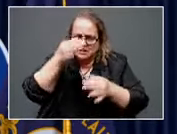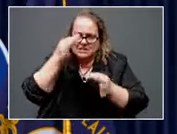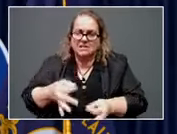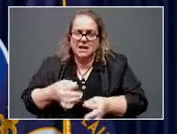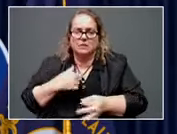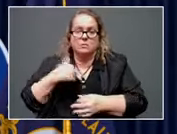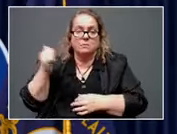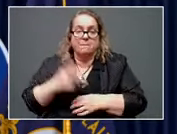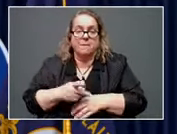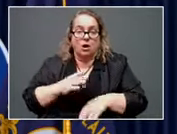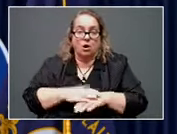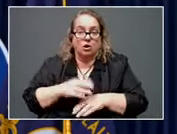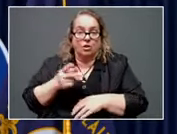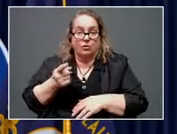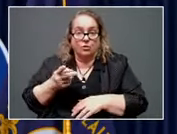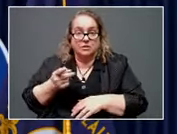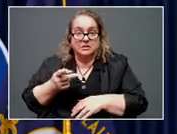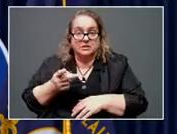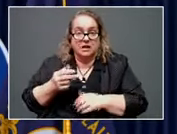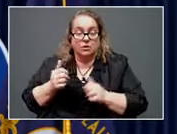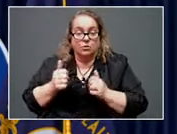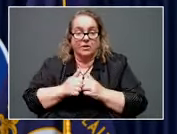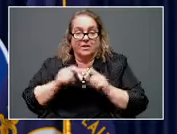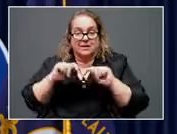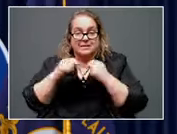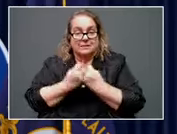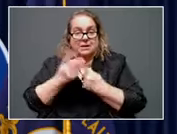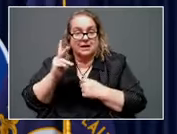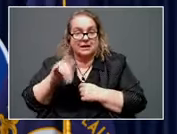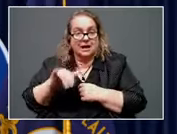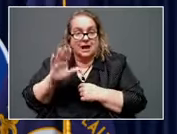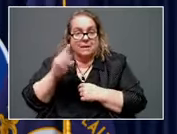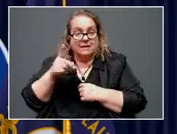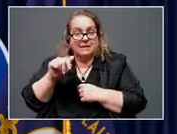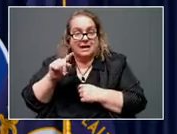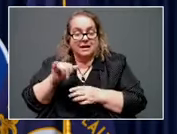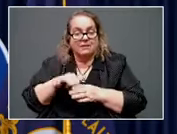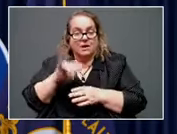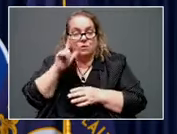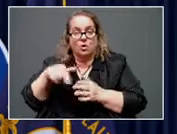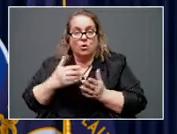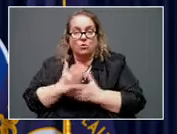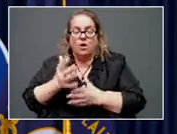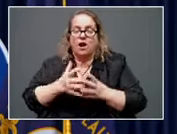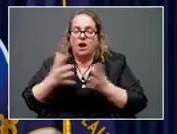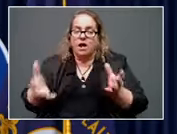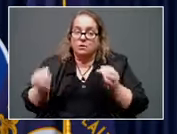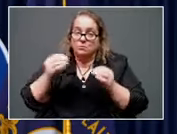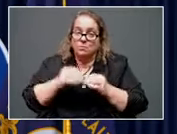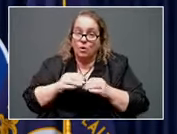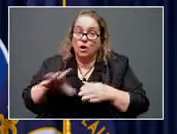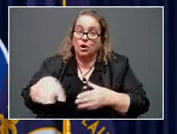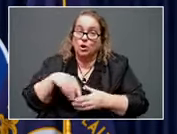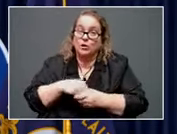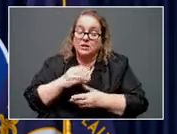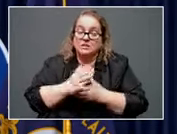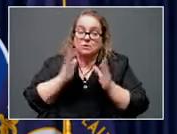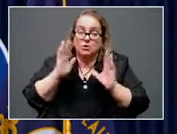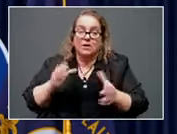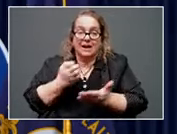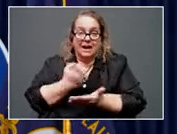on Thursday with a Team Kentucky update that'll go through a whole lot more, including some great economic development